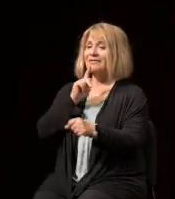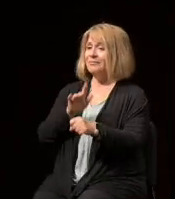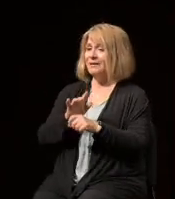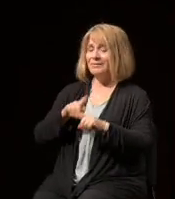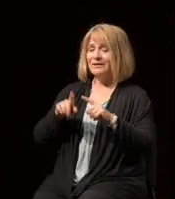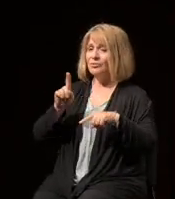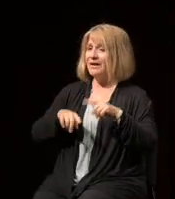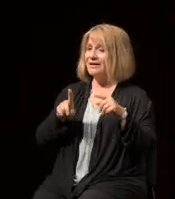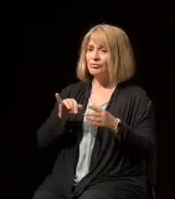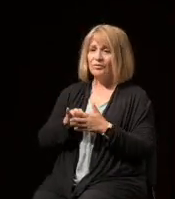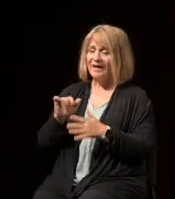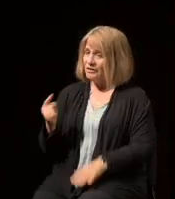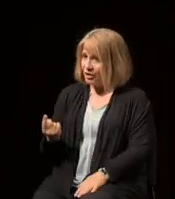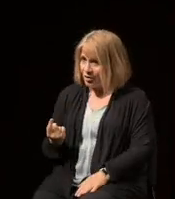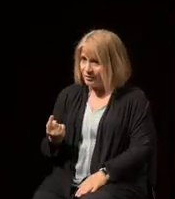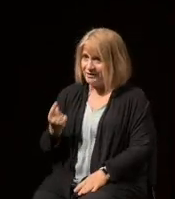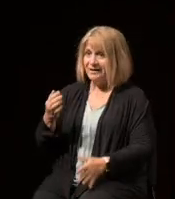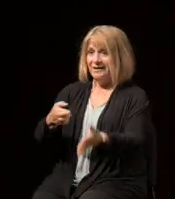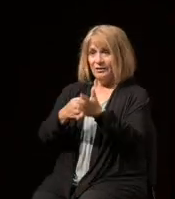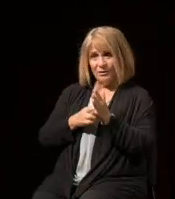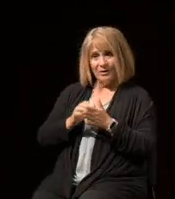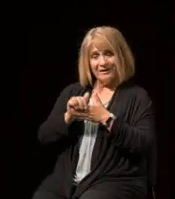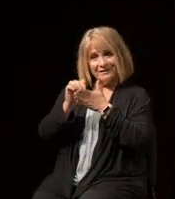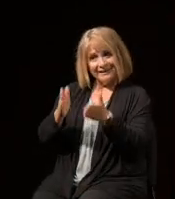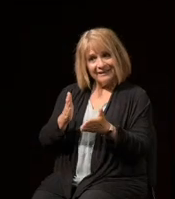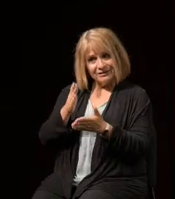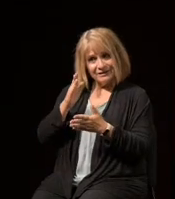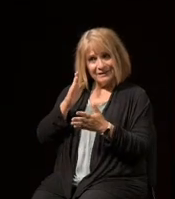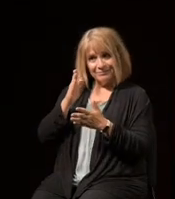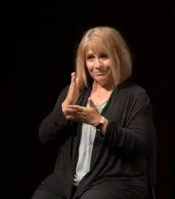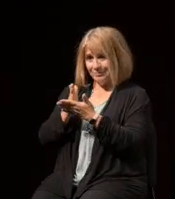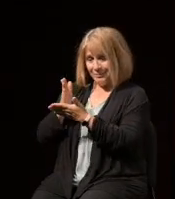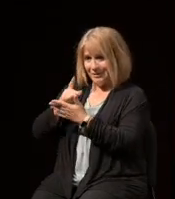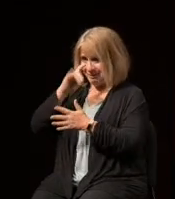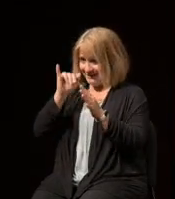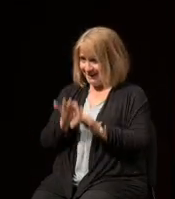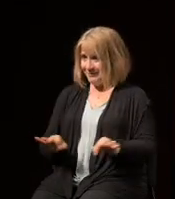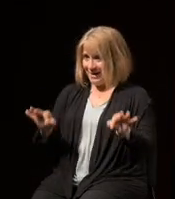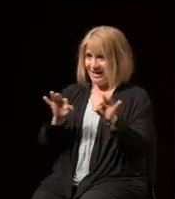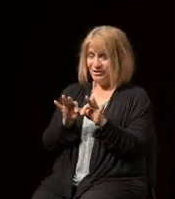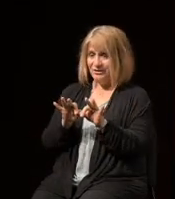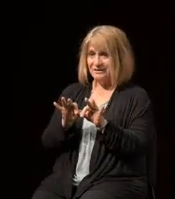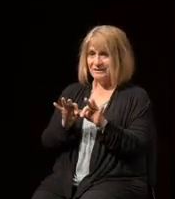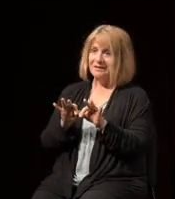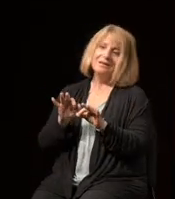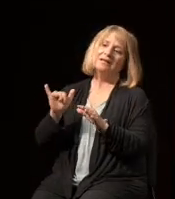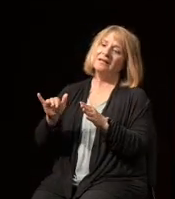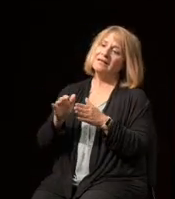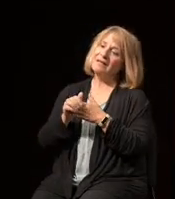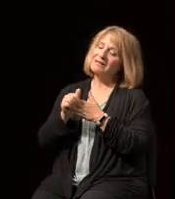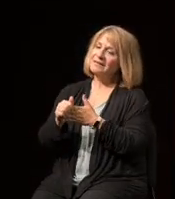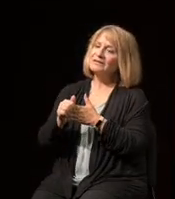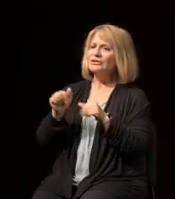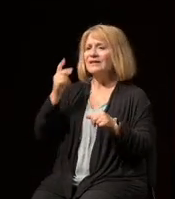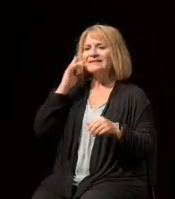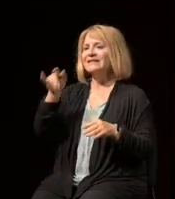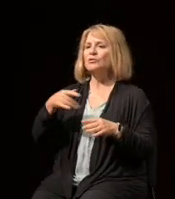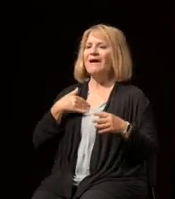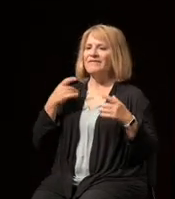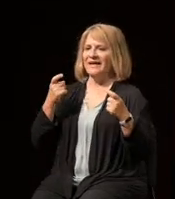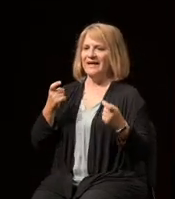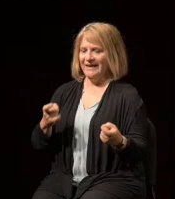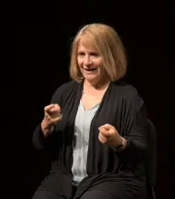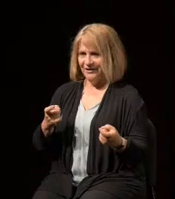leadership perspective because leadership matters. And in that leadership, we can see that you have a gift of